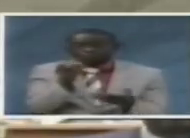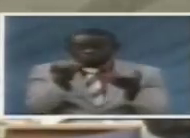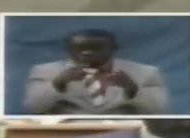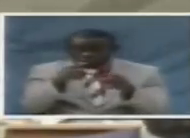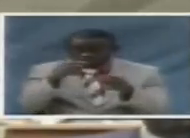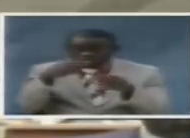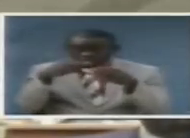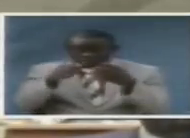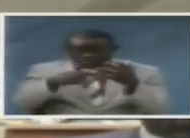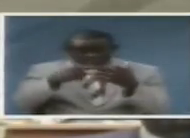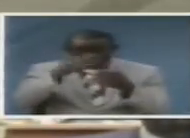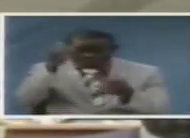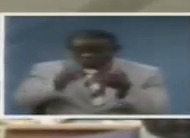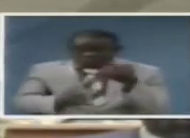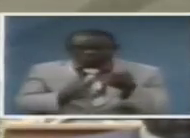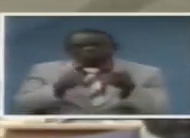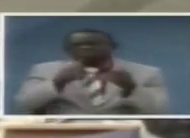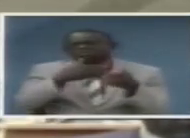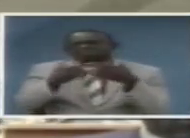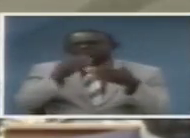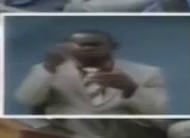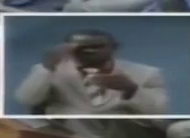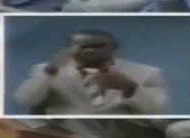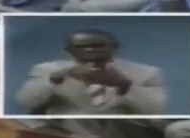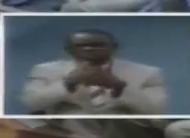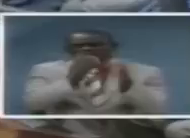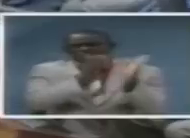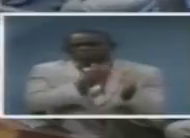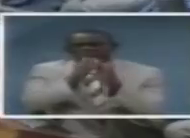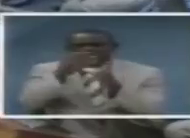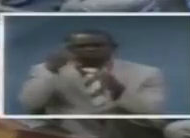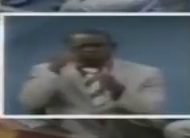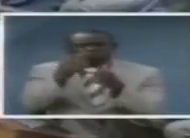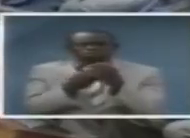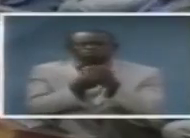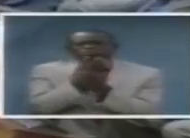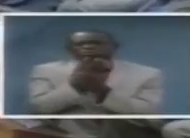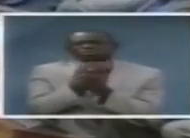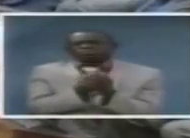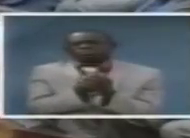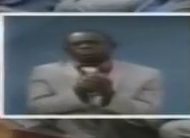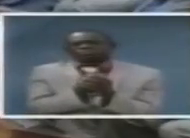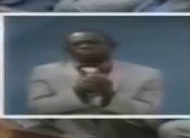and development. Mr. Speaker, in addition to the foregoing measures,